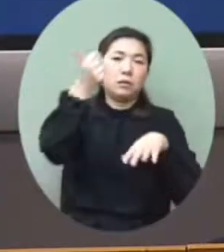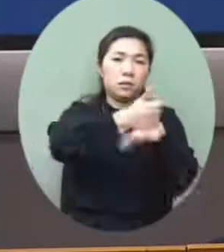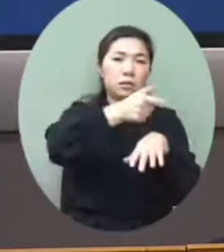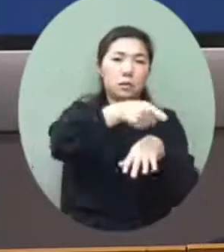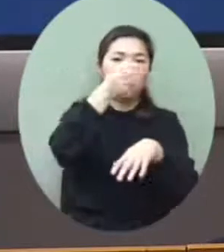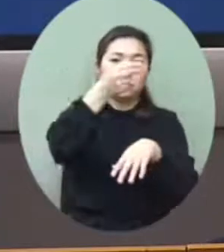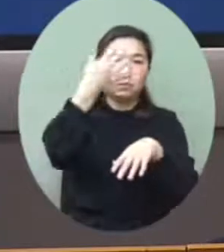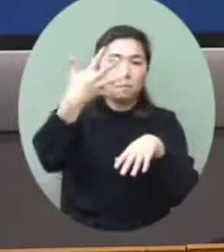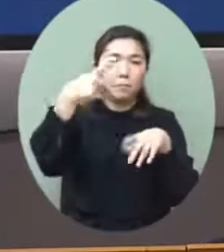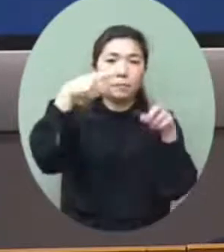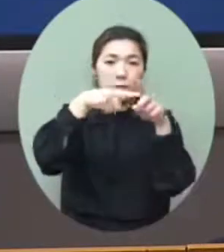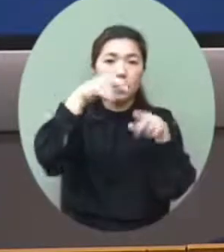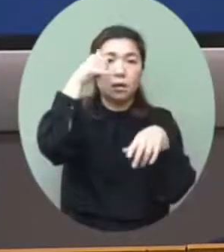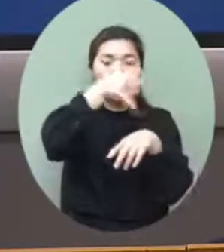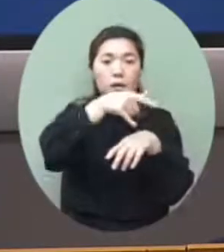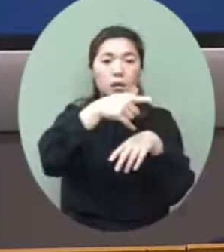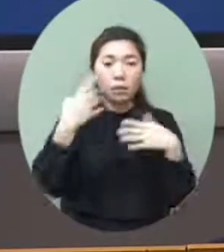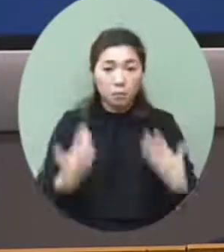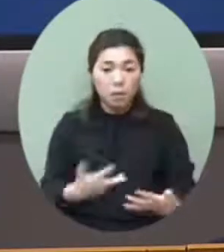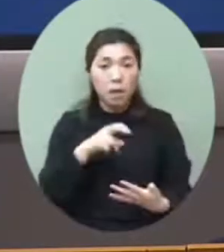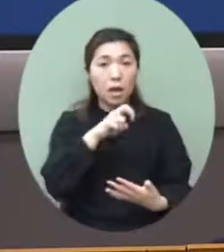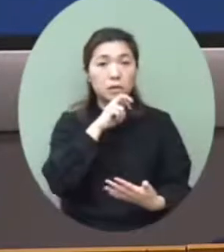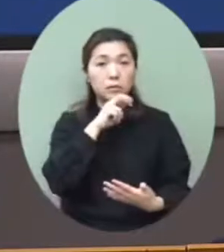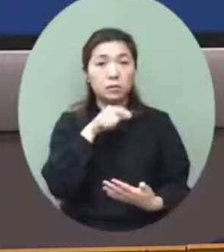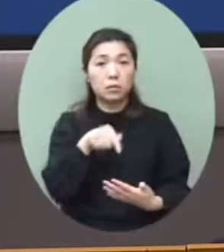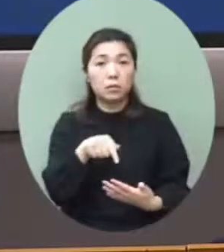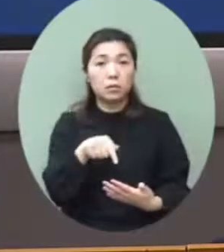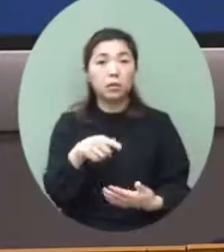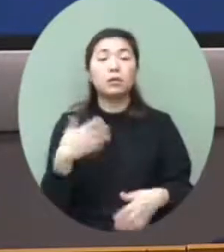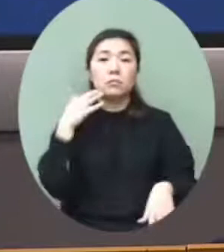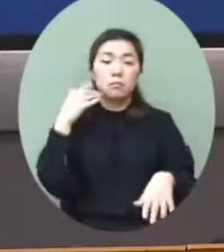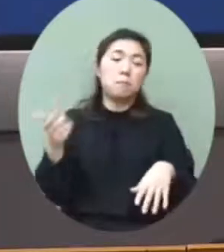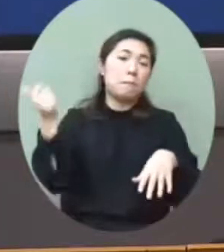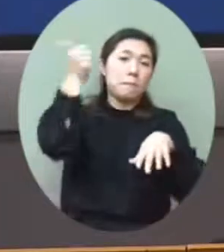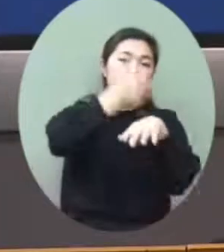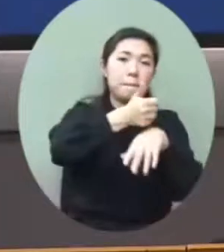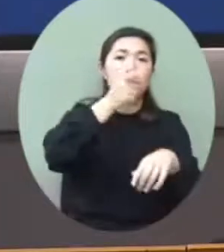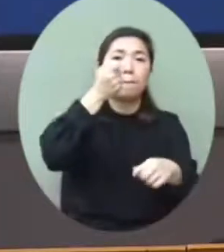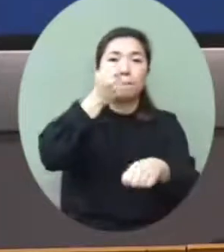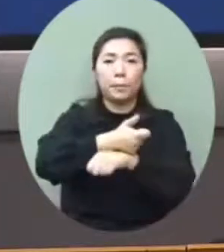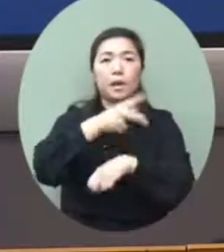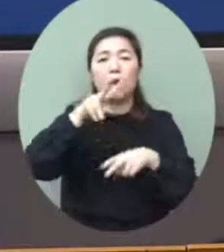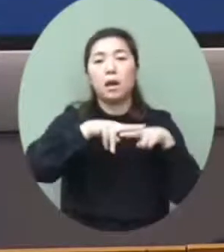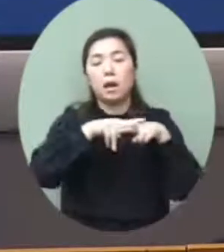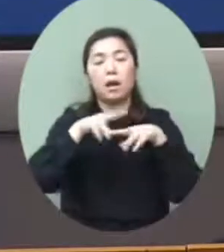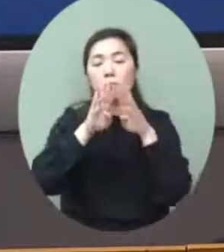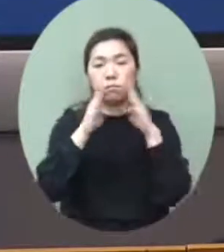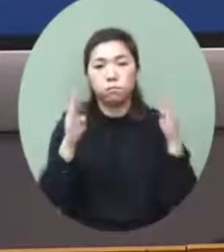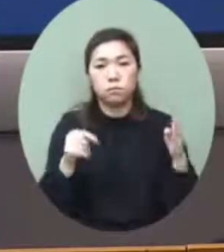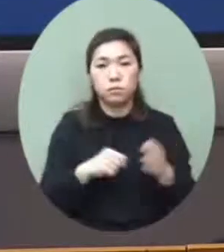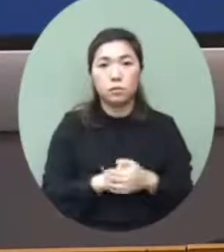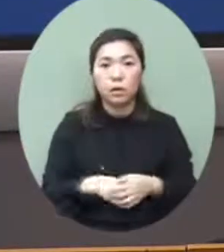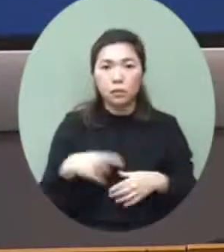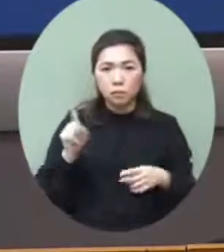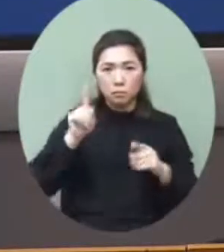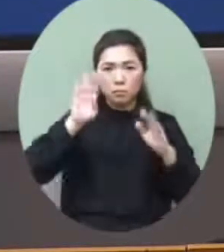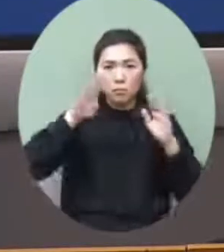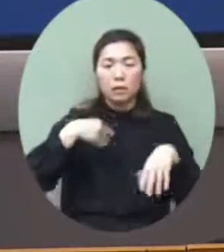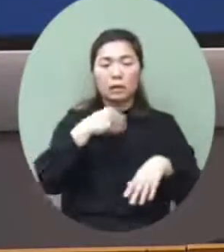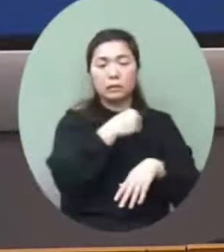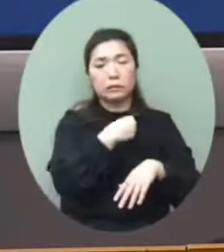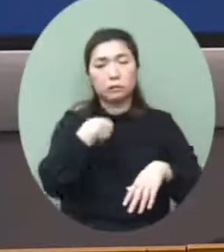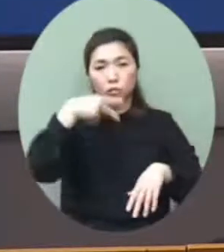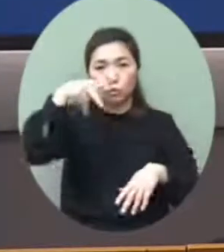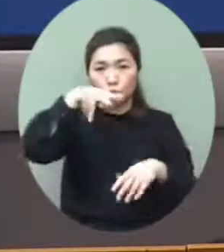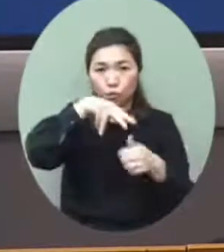have come up with a plan, and then 75 members have arrived already, and the few